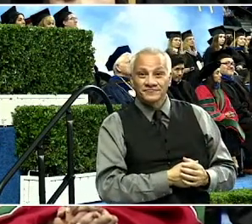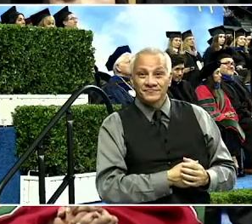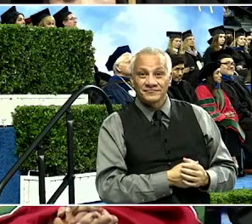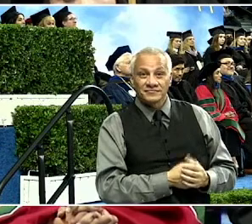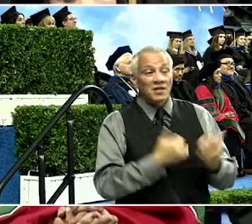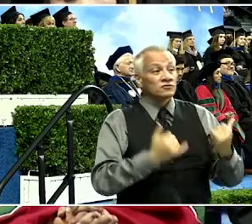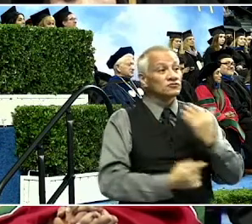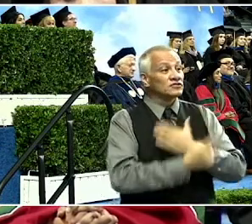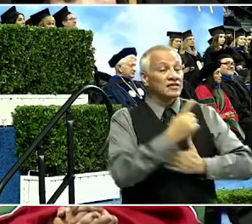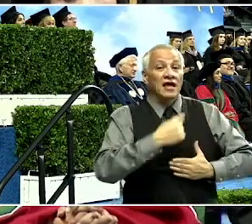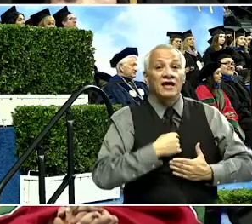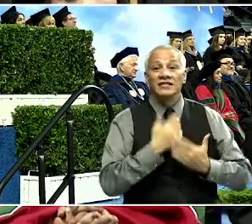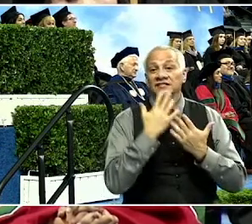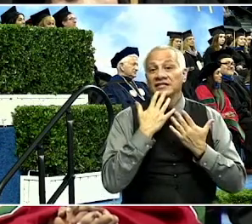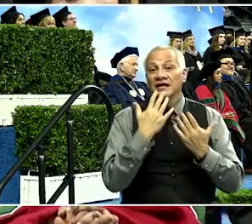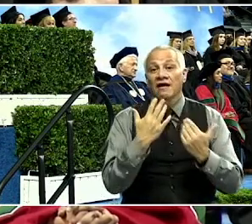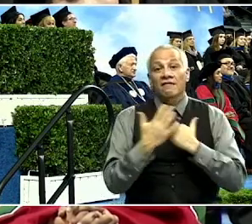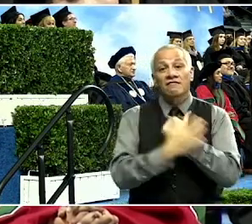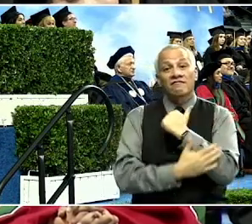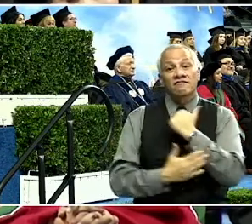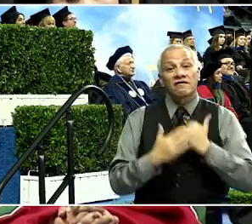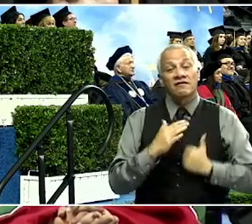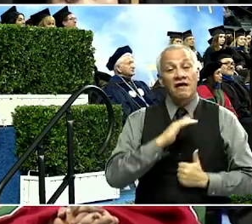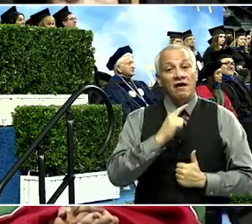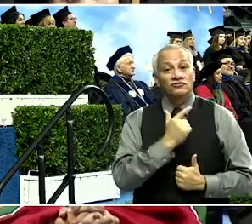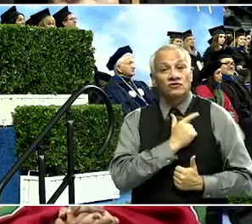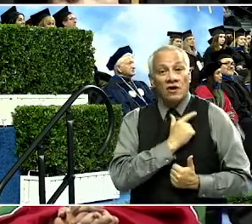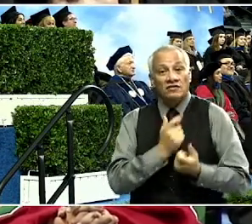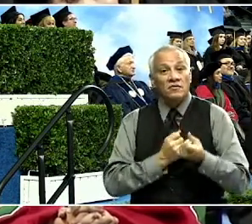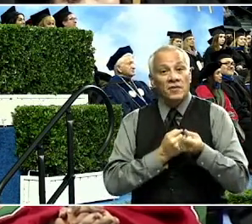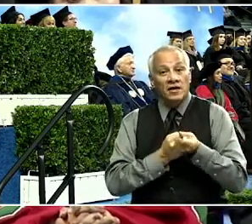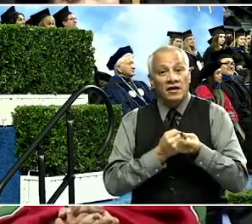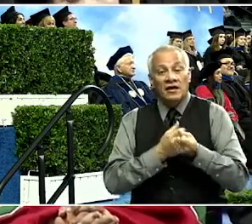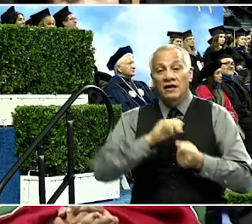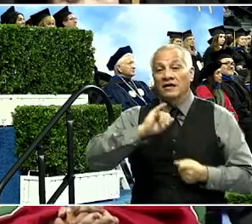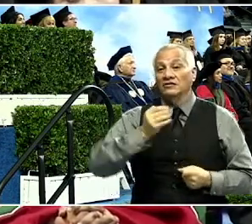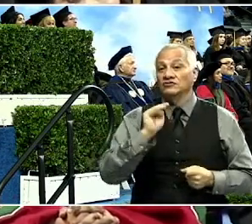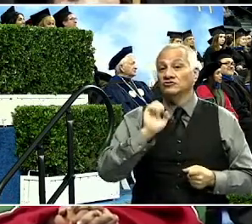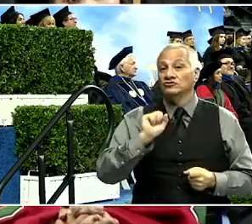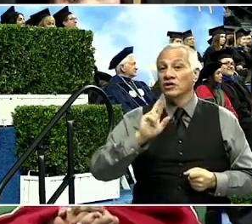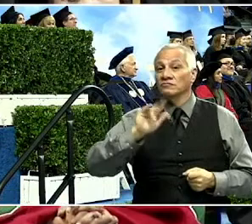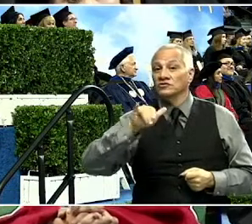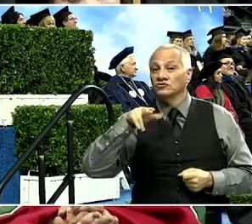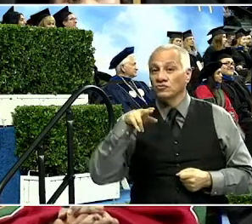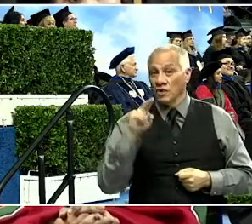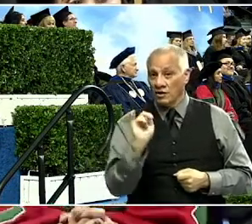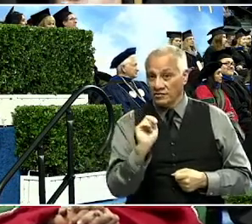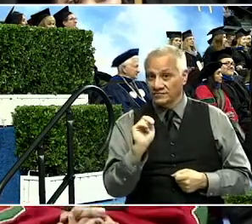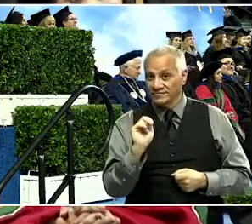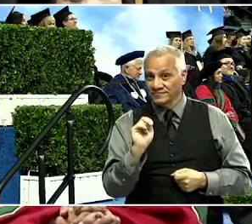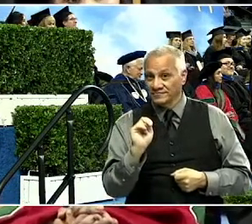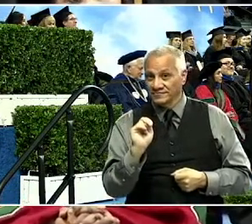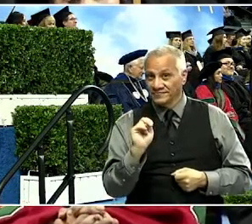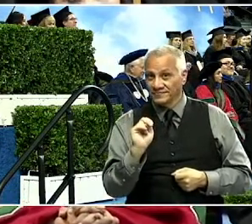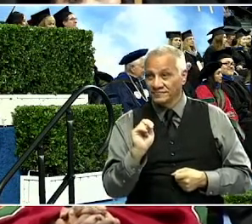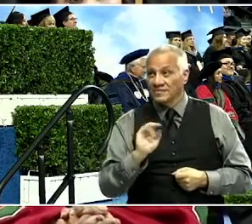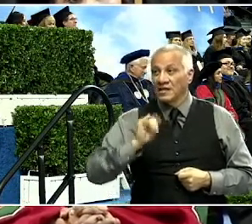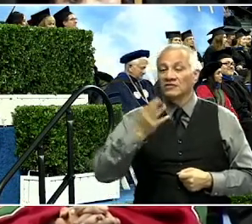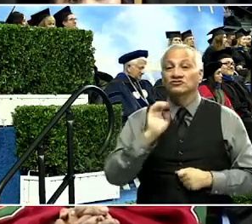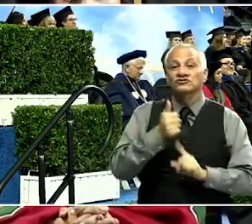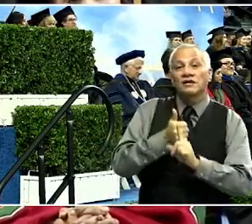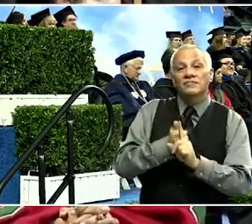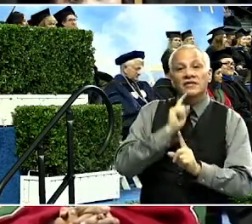Singing today, the national anthem, is James Ryan Biason Flores. James